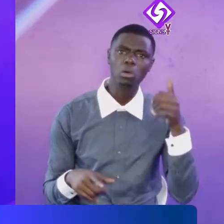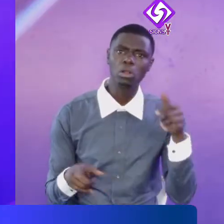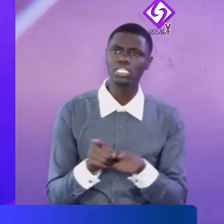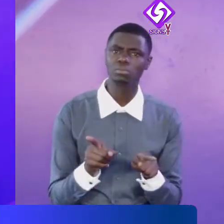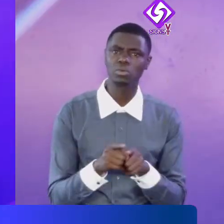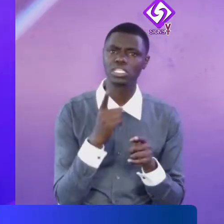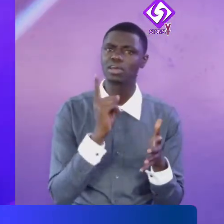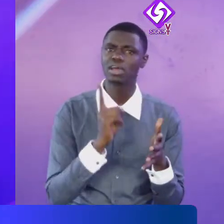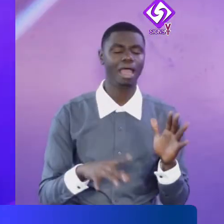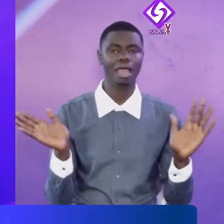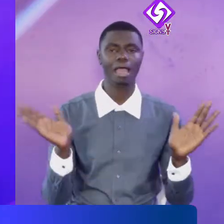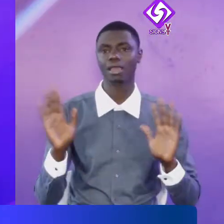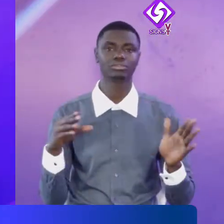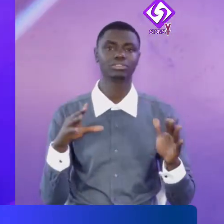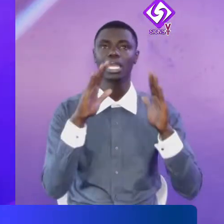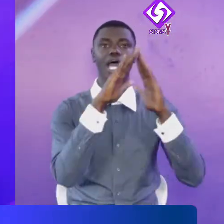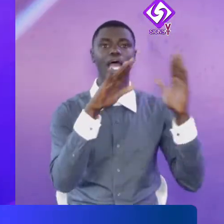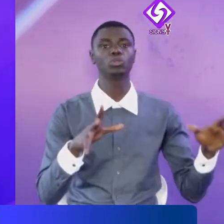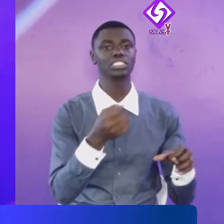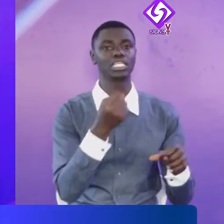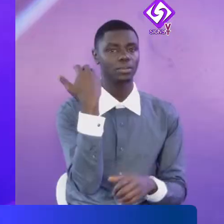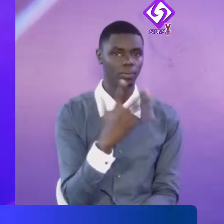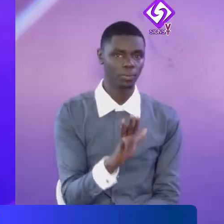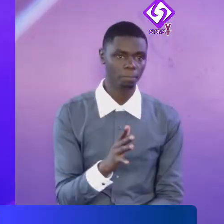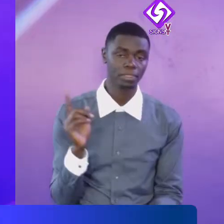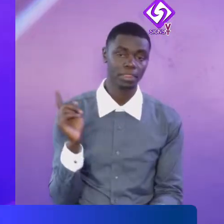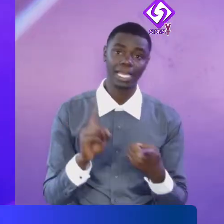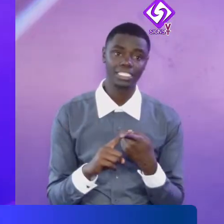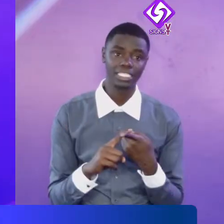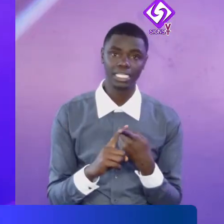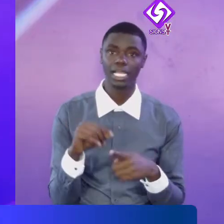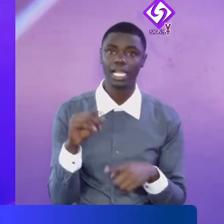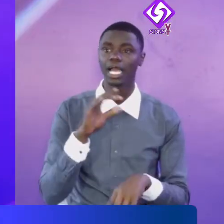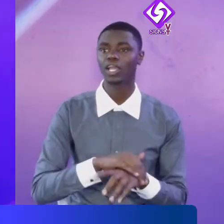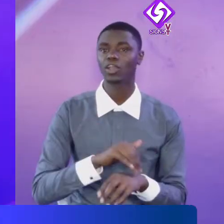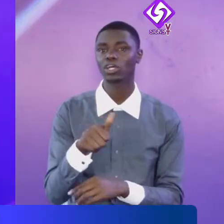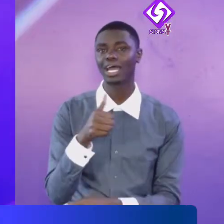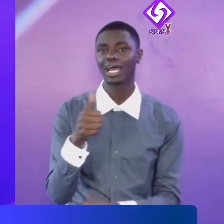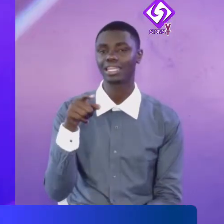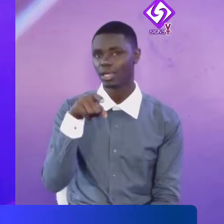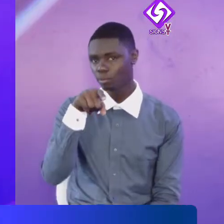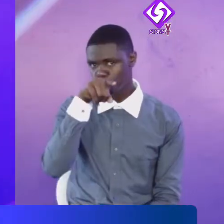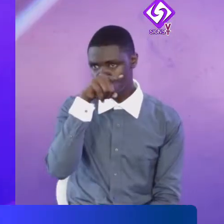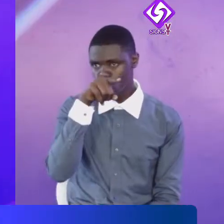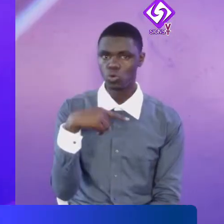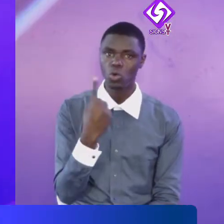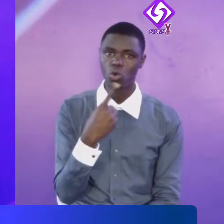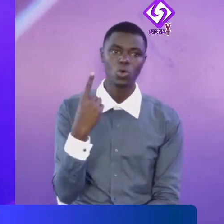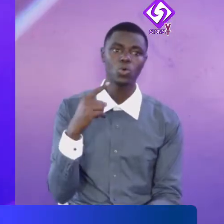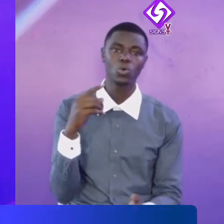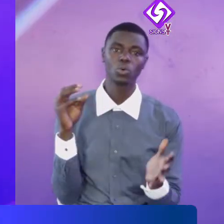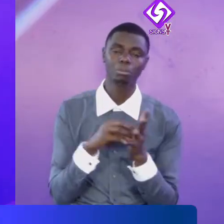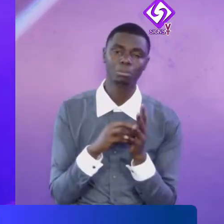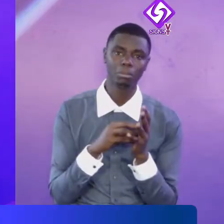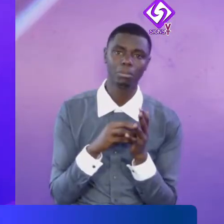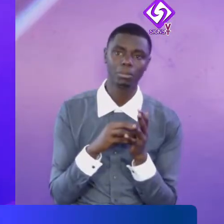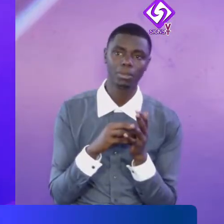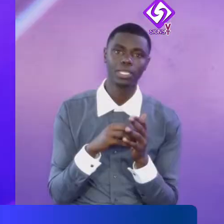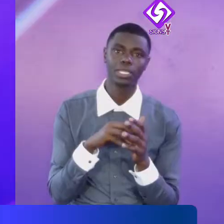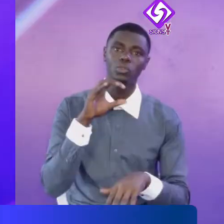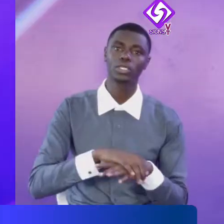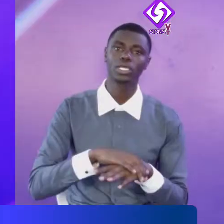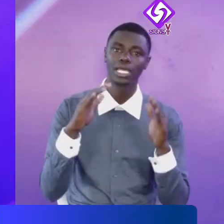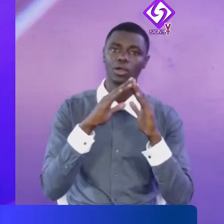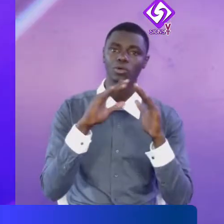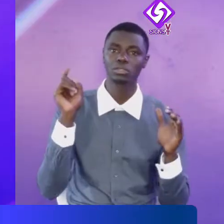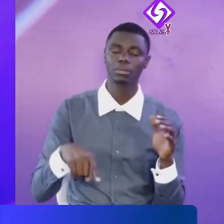"Nikienda sema iyo nyumba imechukuliwa." So until I got another white man who put on a tie and told me, when you want to get a house here, you must